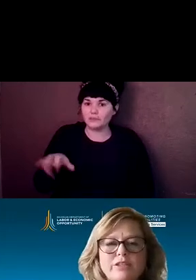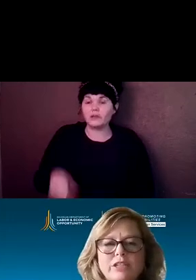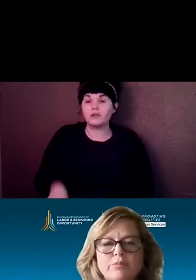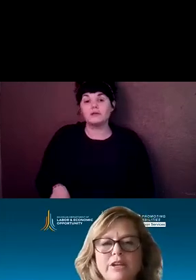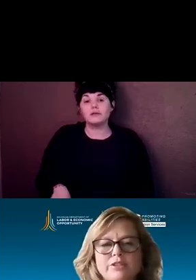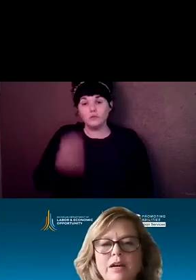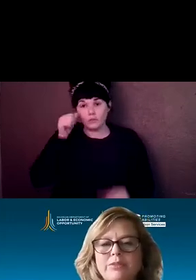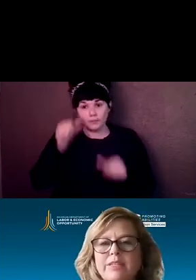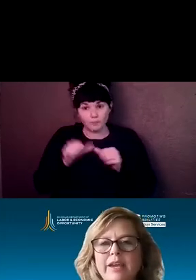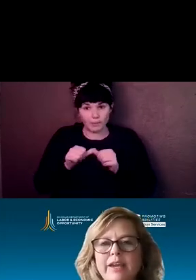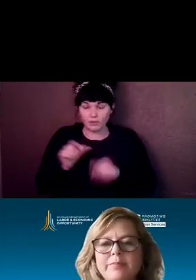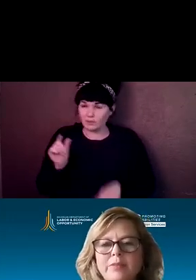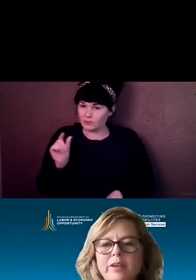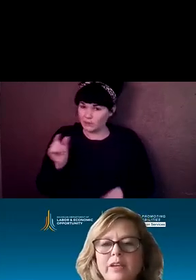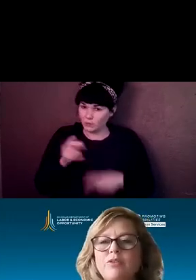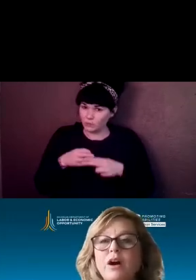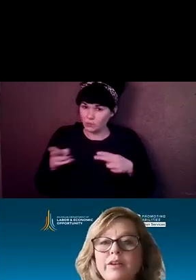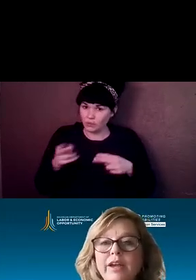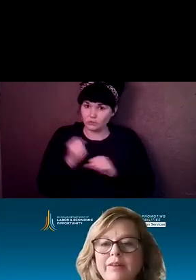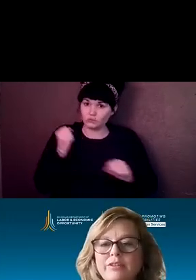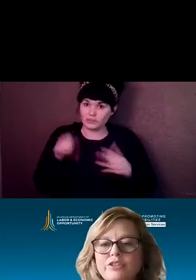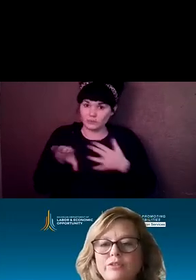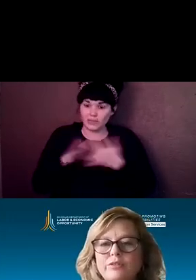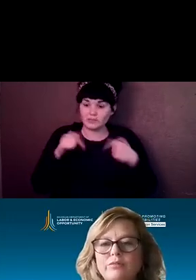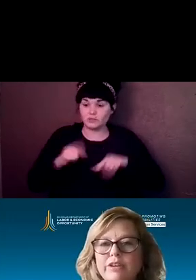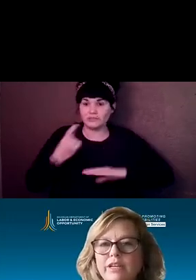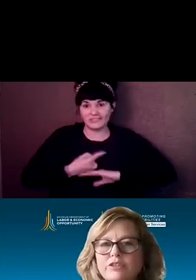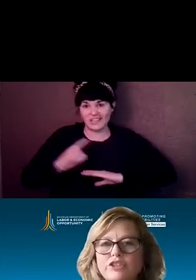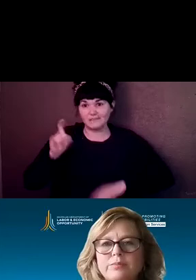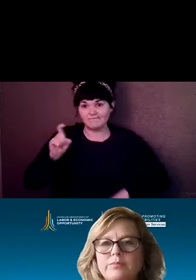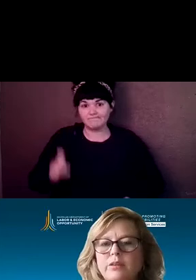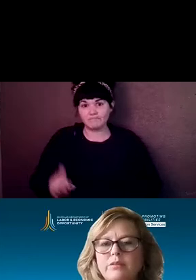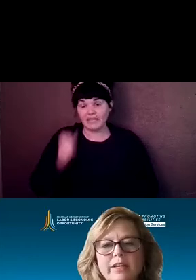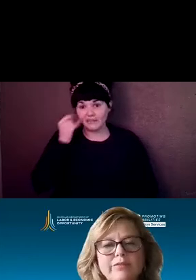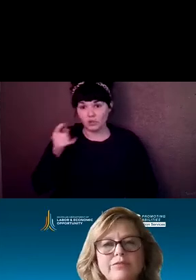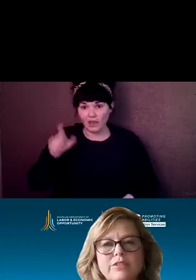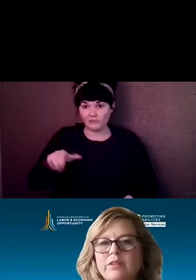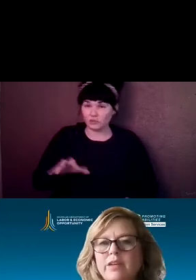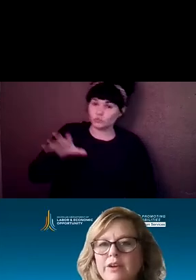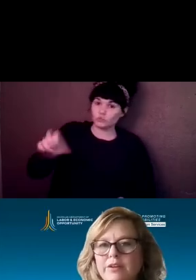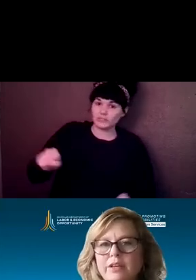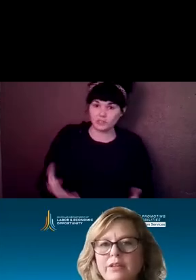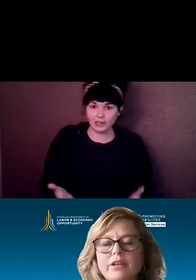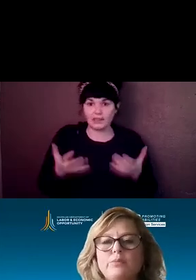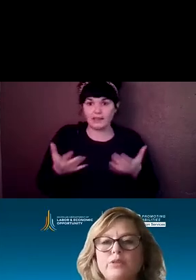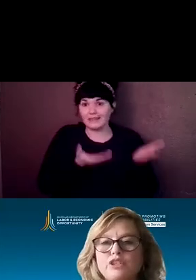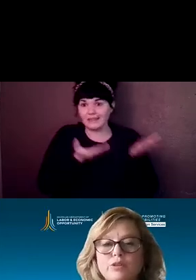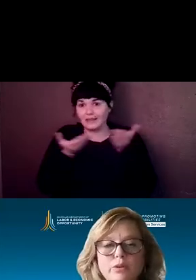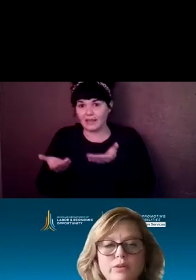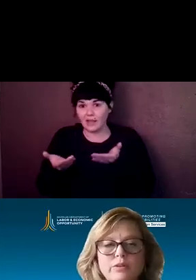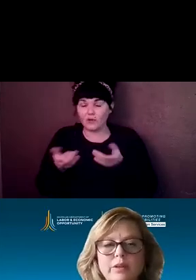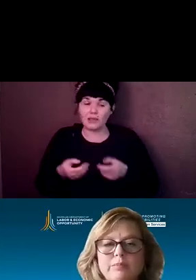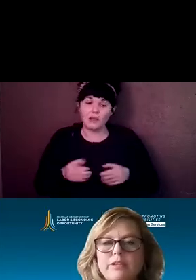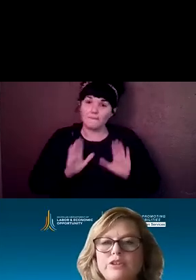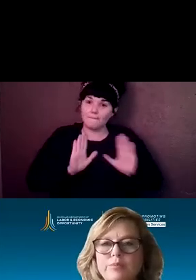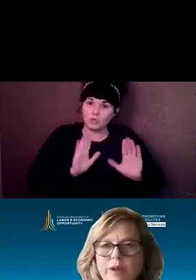mini stretch breaks throughout the day. If you are having to reach, lift, carry, push or